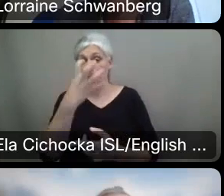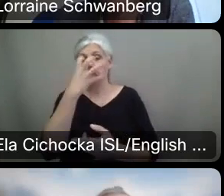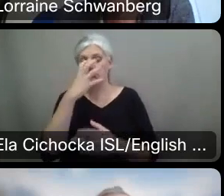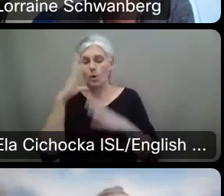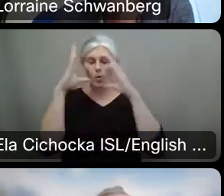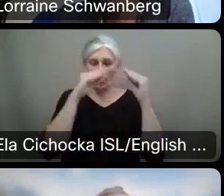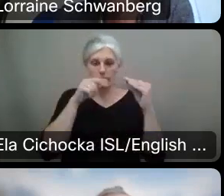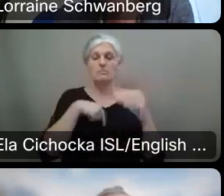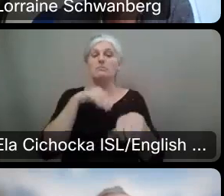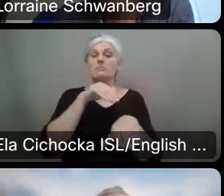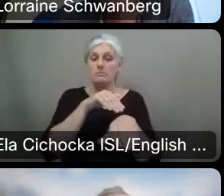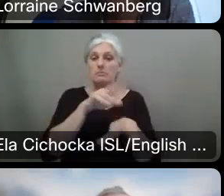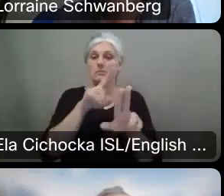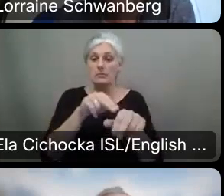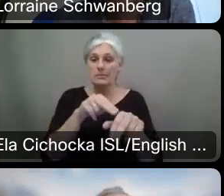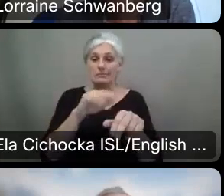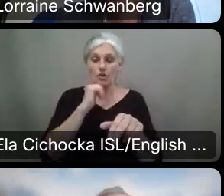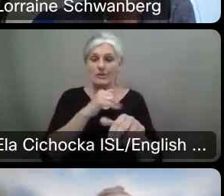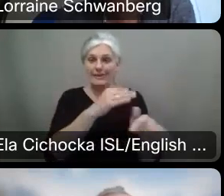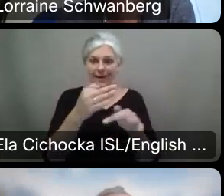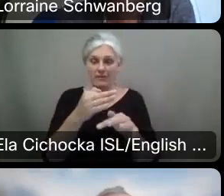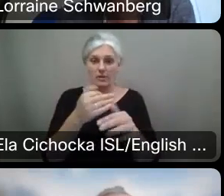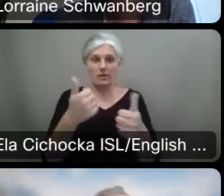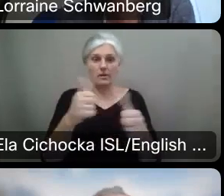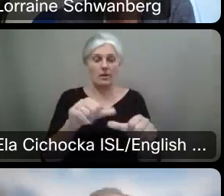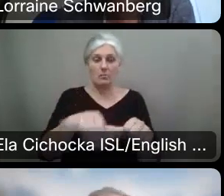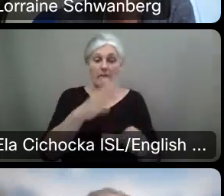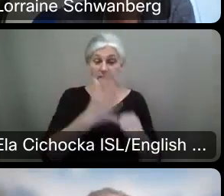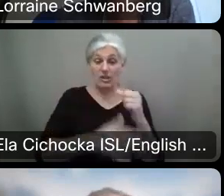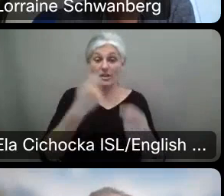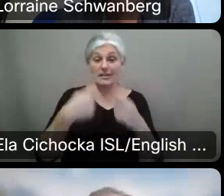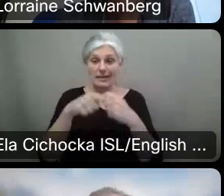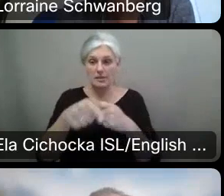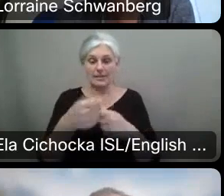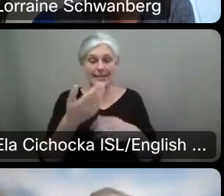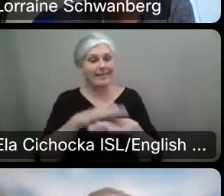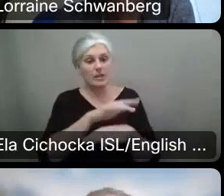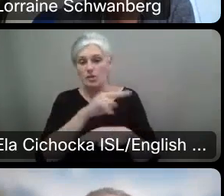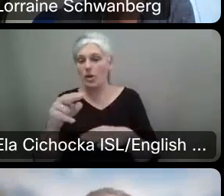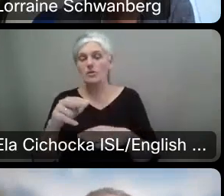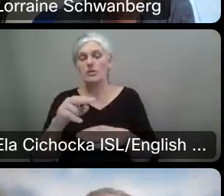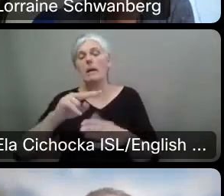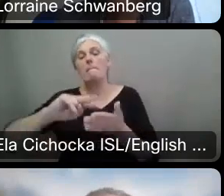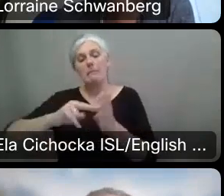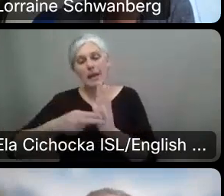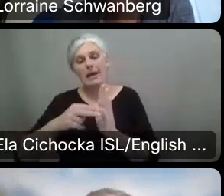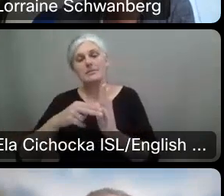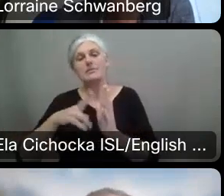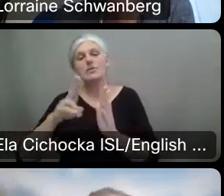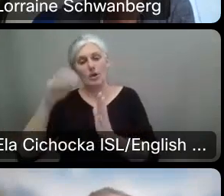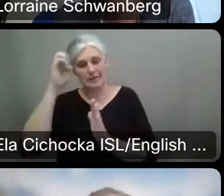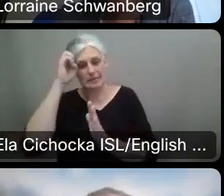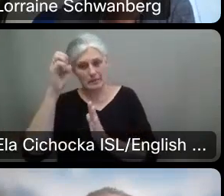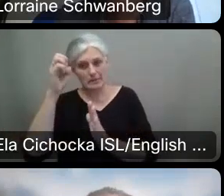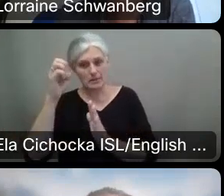recovery from the effects of anesthesia, and the death did not arise from or was a consequence of or wholly attributable